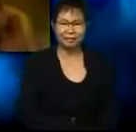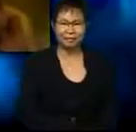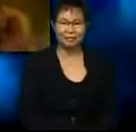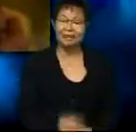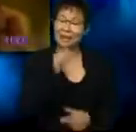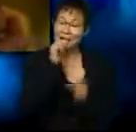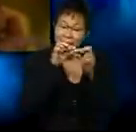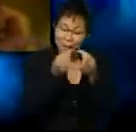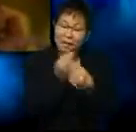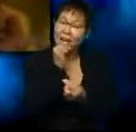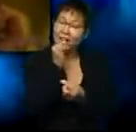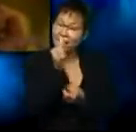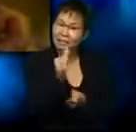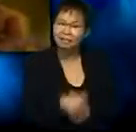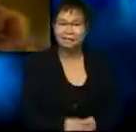peanuts,